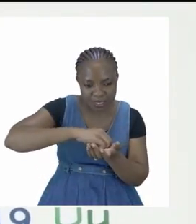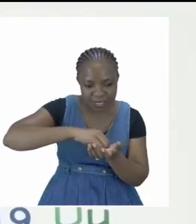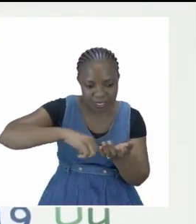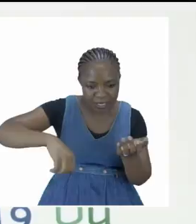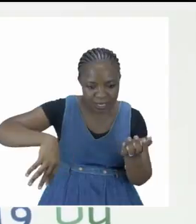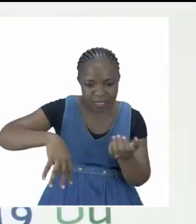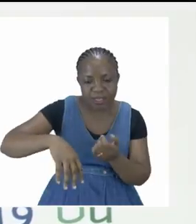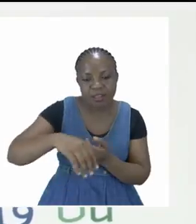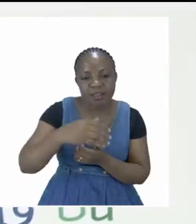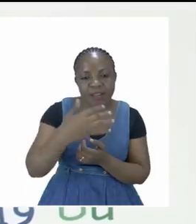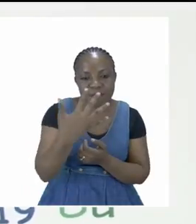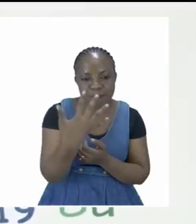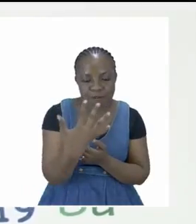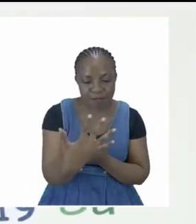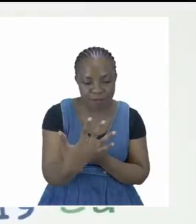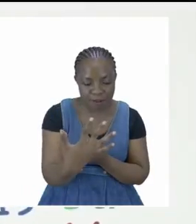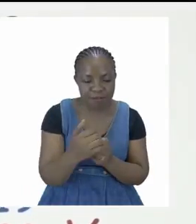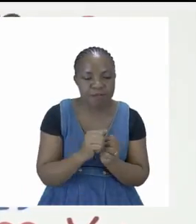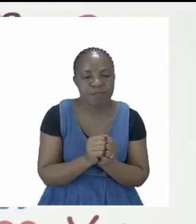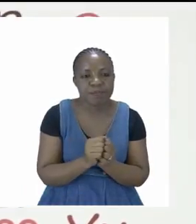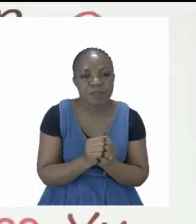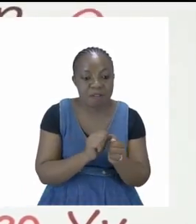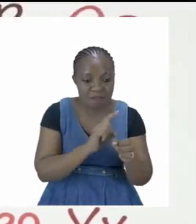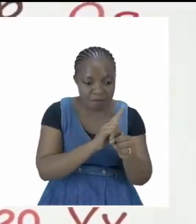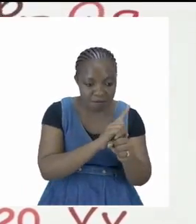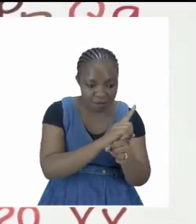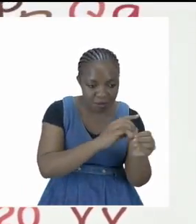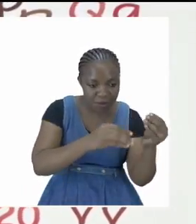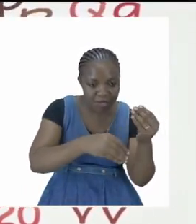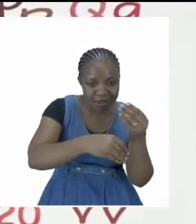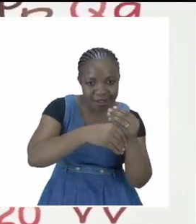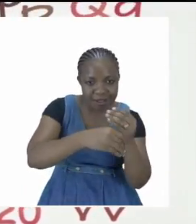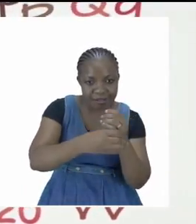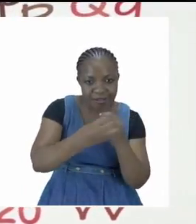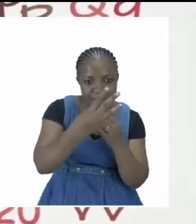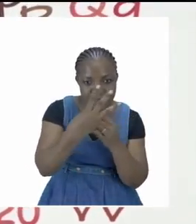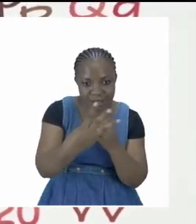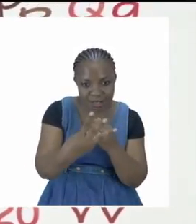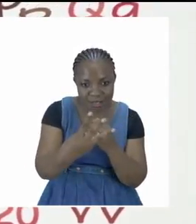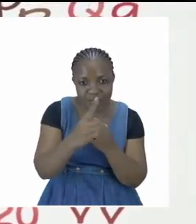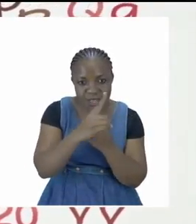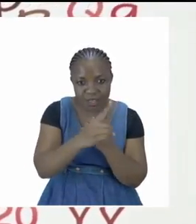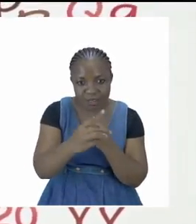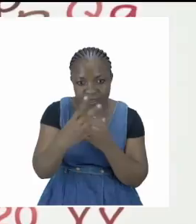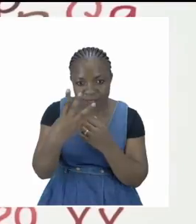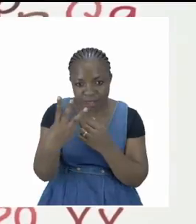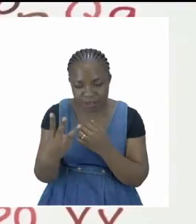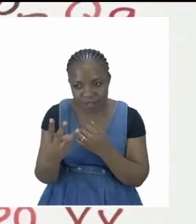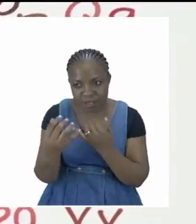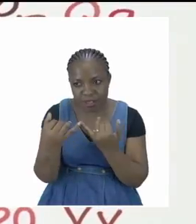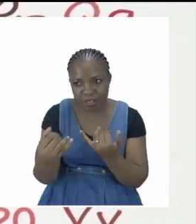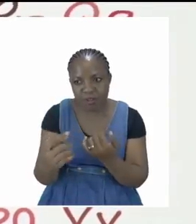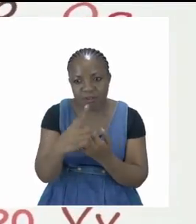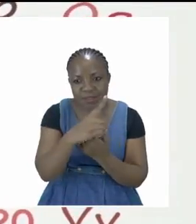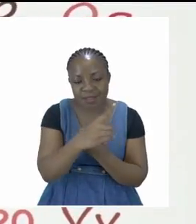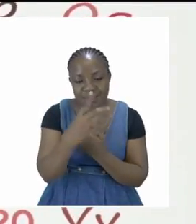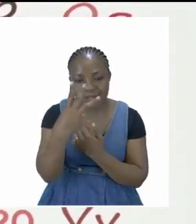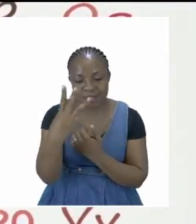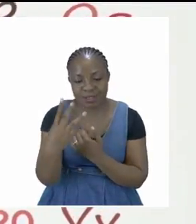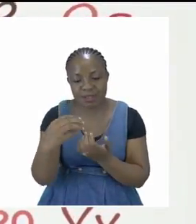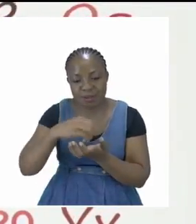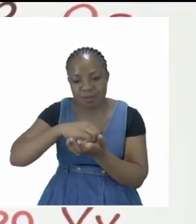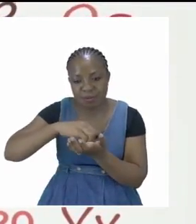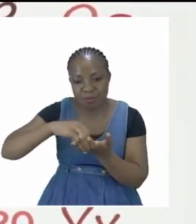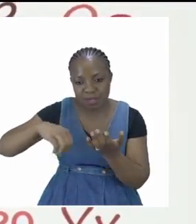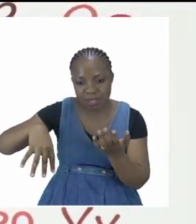first time we were adding and now we are subtracting. So, let us go.